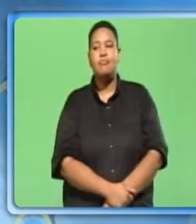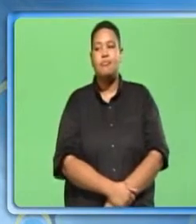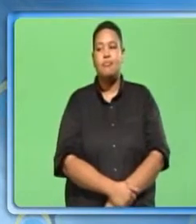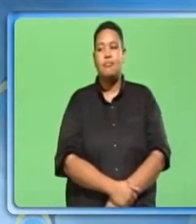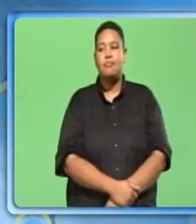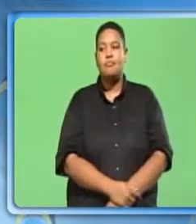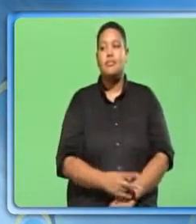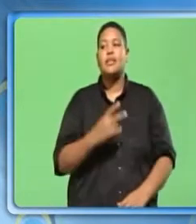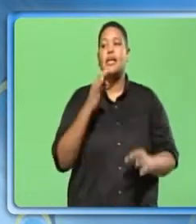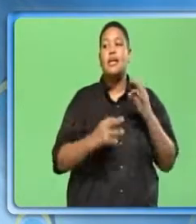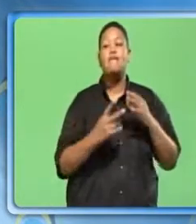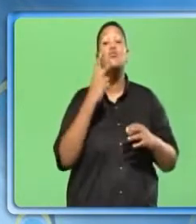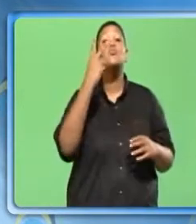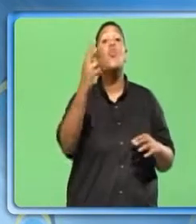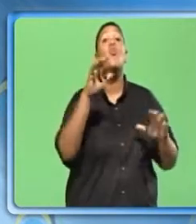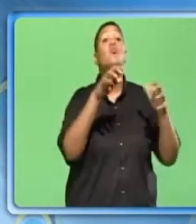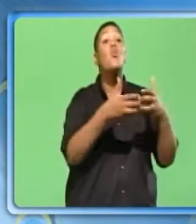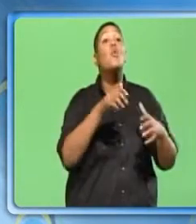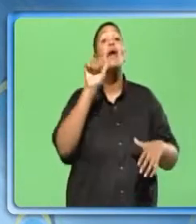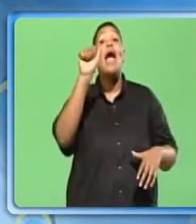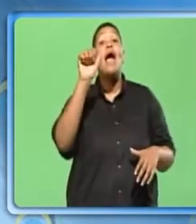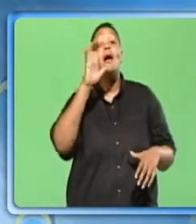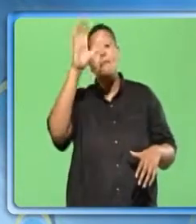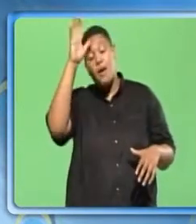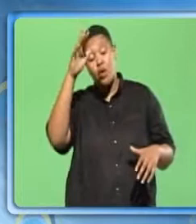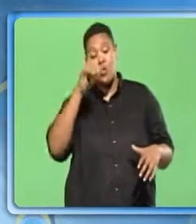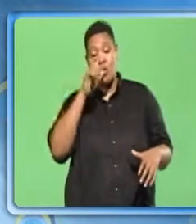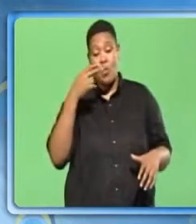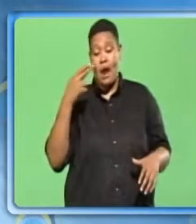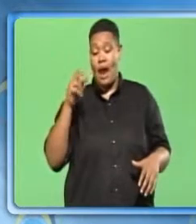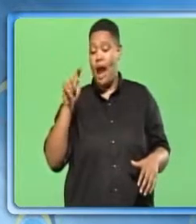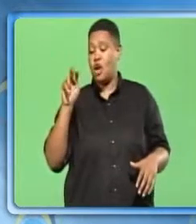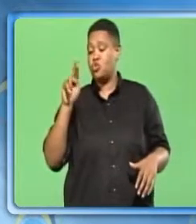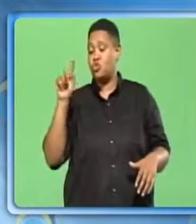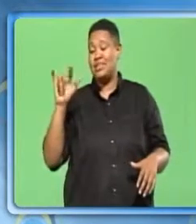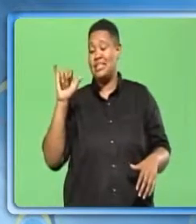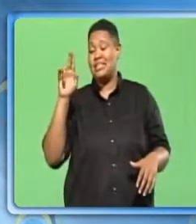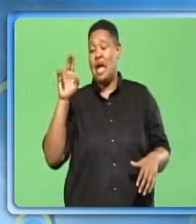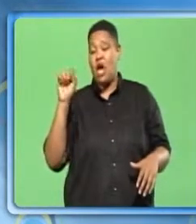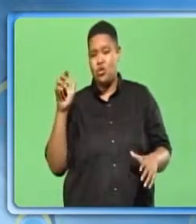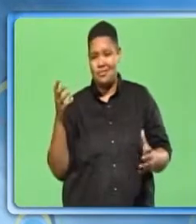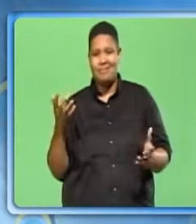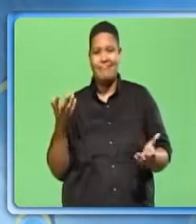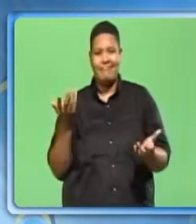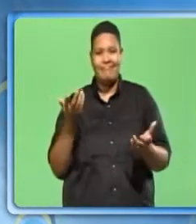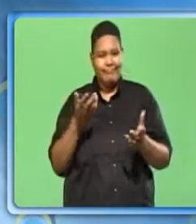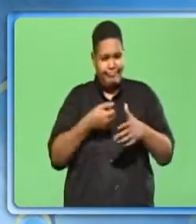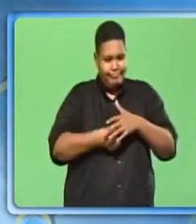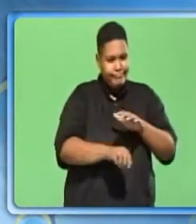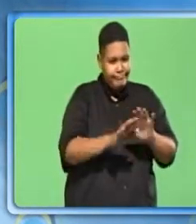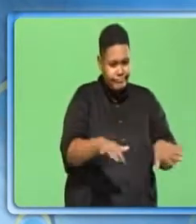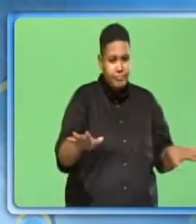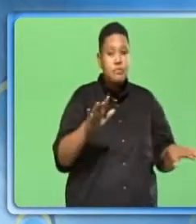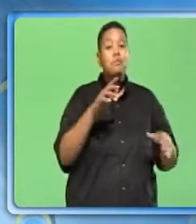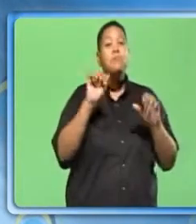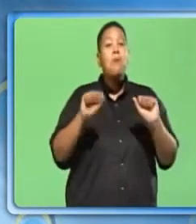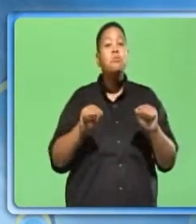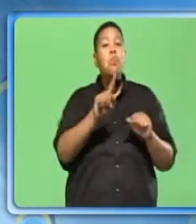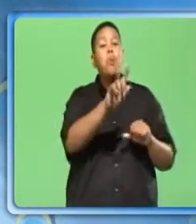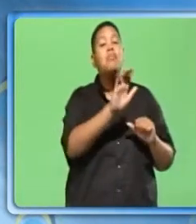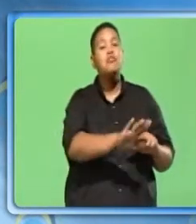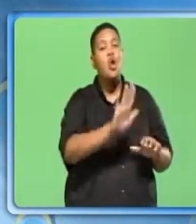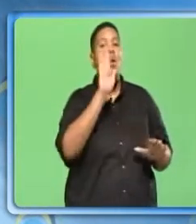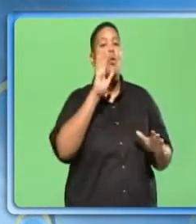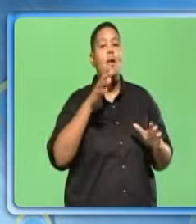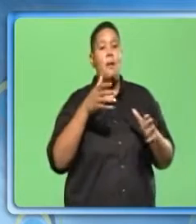If two group A parents who are heterozygous mate, there is a possibility that one of their offspring will belong